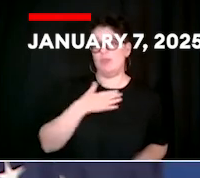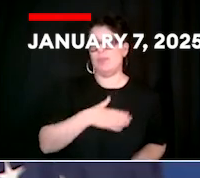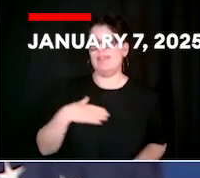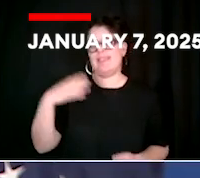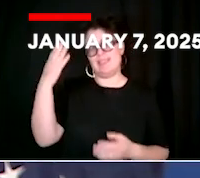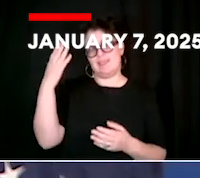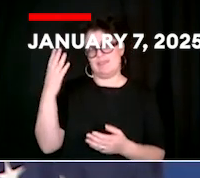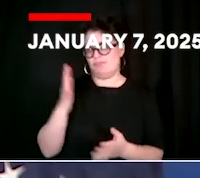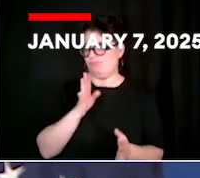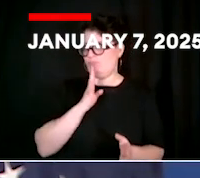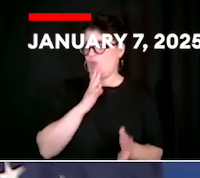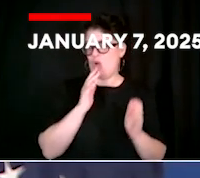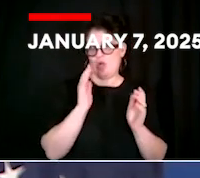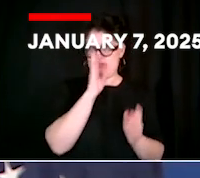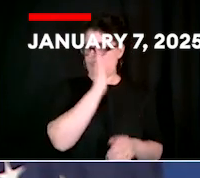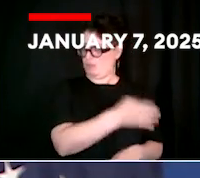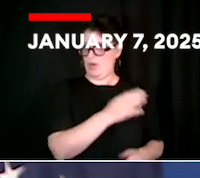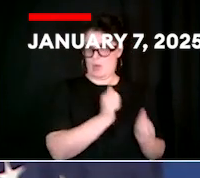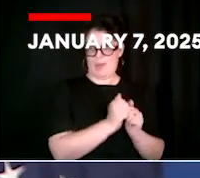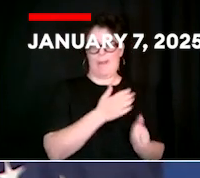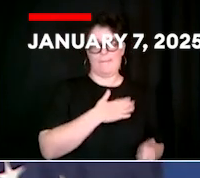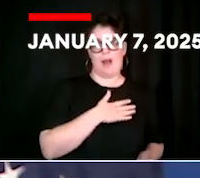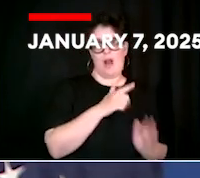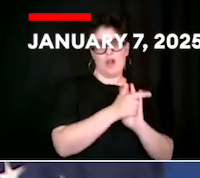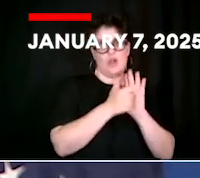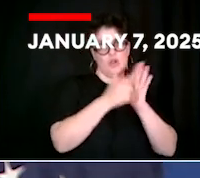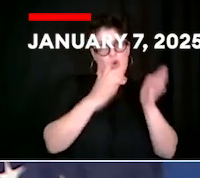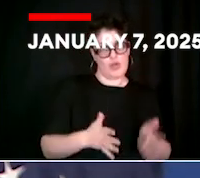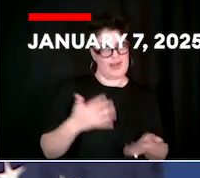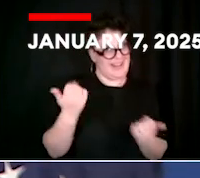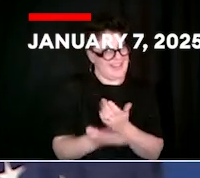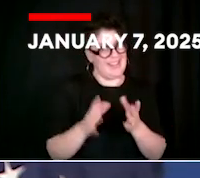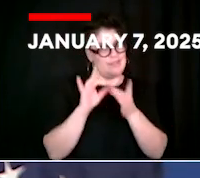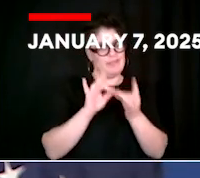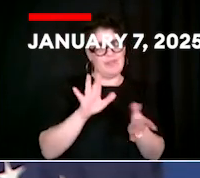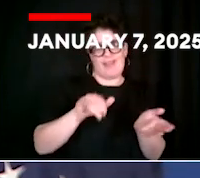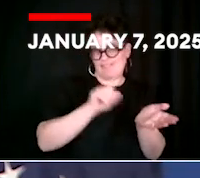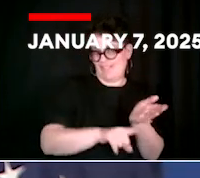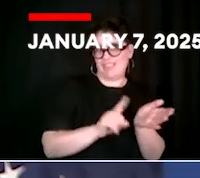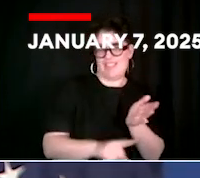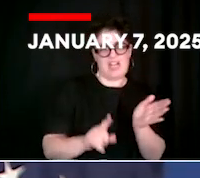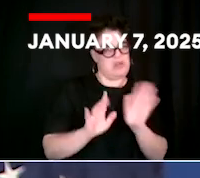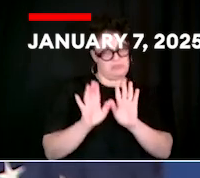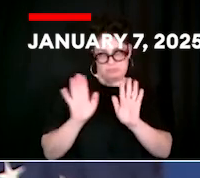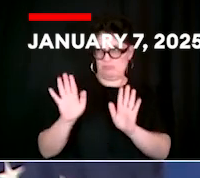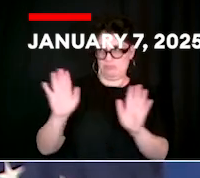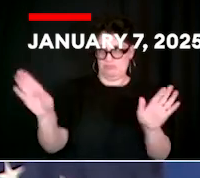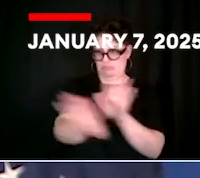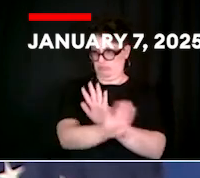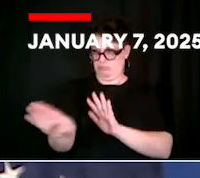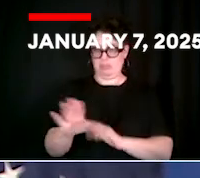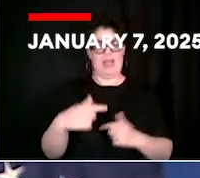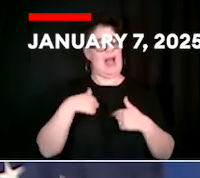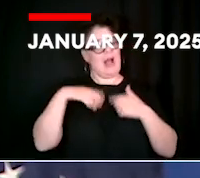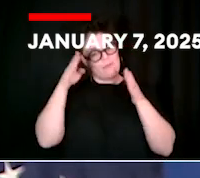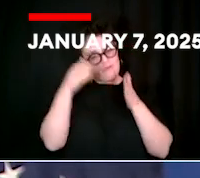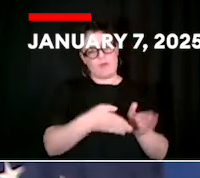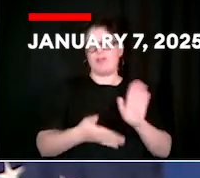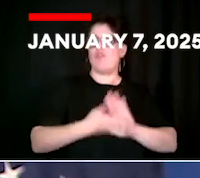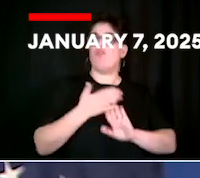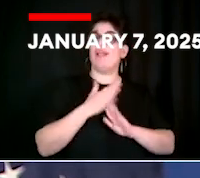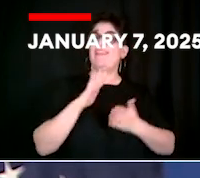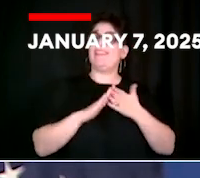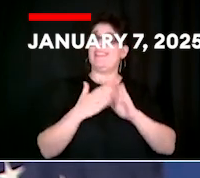anything with the investigation. I'm focused on running the city. I cannot make that any clearer. I'm focused on